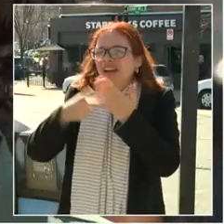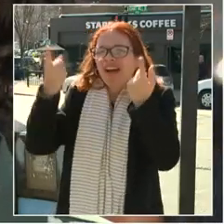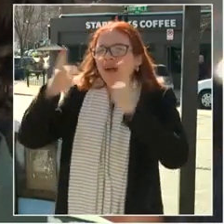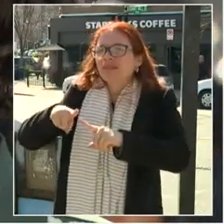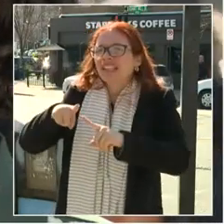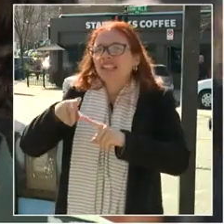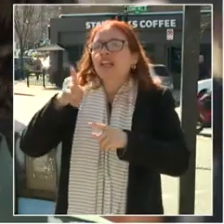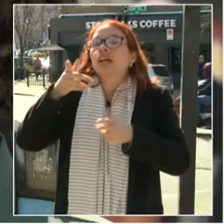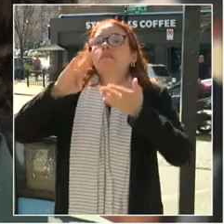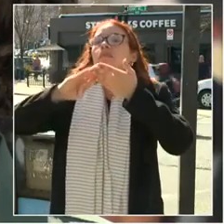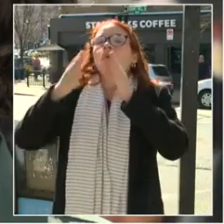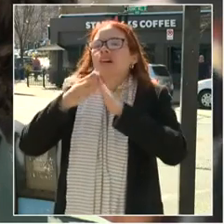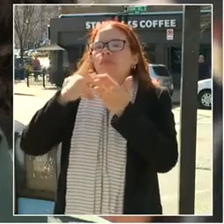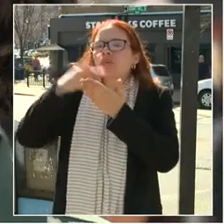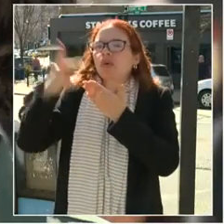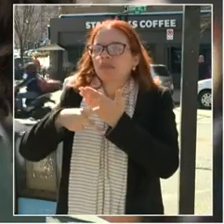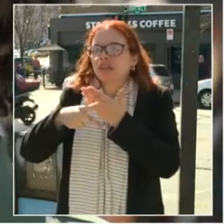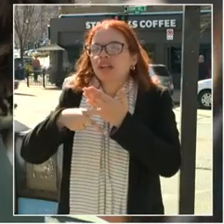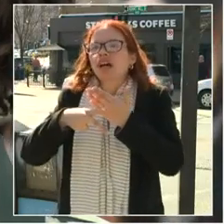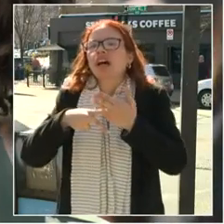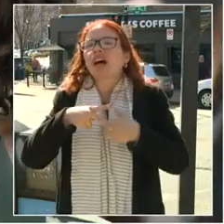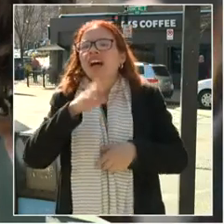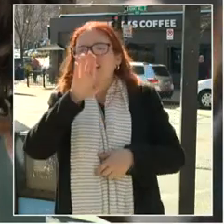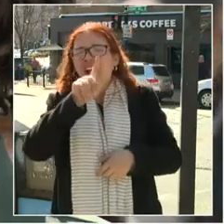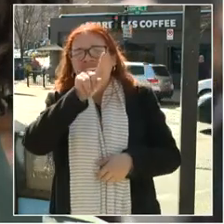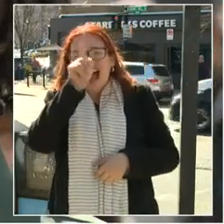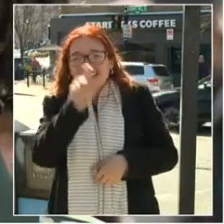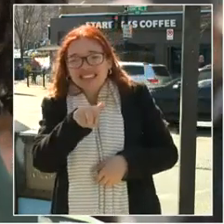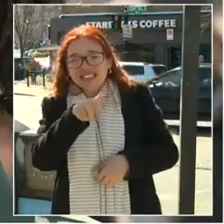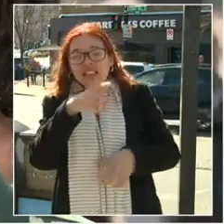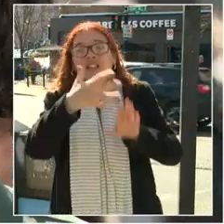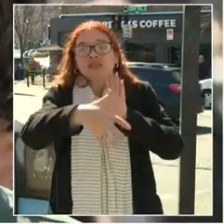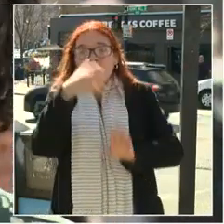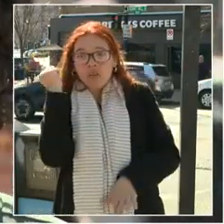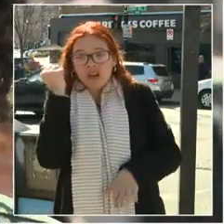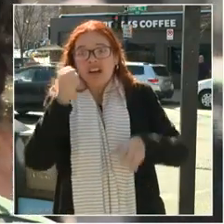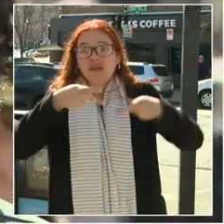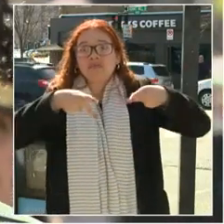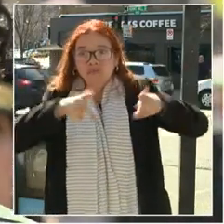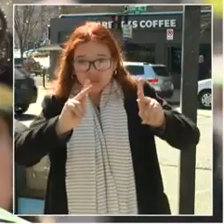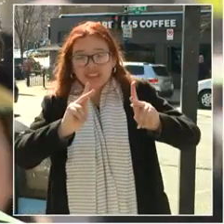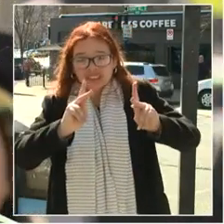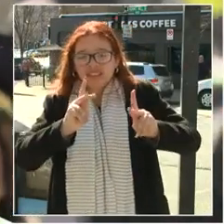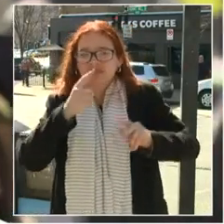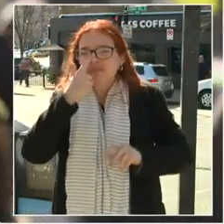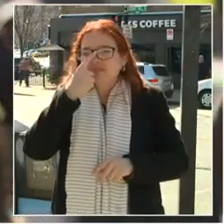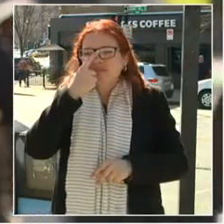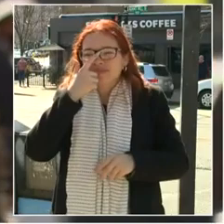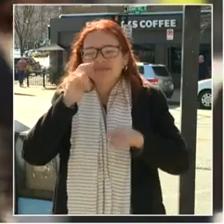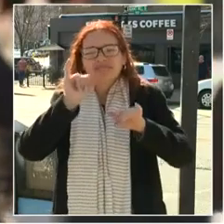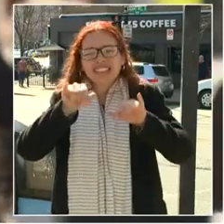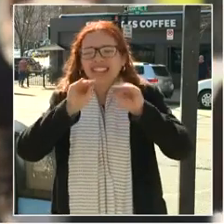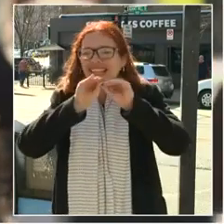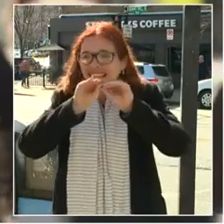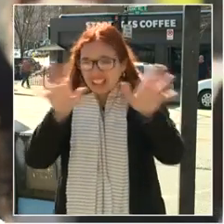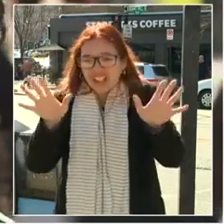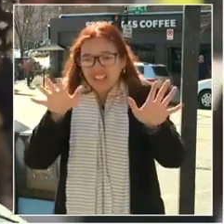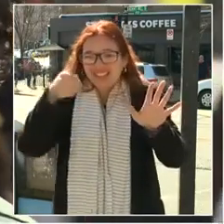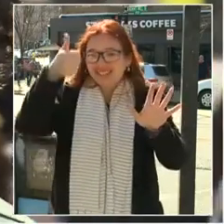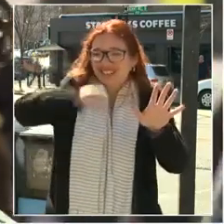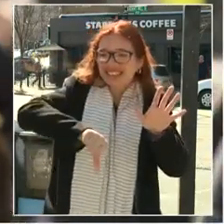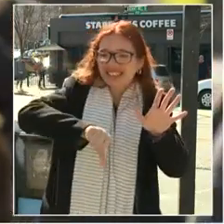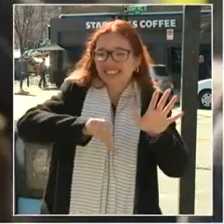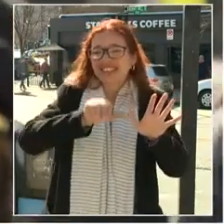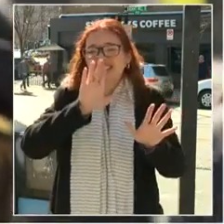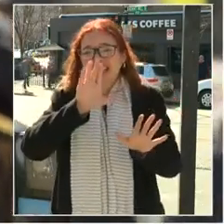administration can do. One is revoke the permits. The Court of Appeals was very clear, rejecting their case and sending it back. Revoke